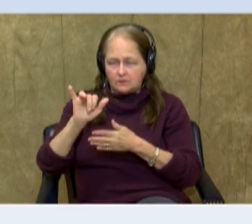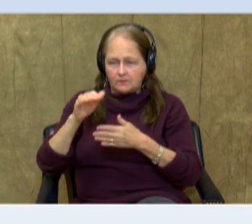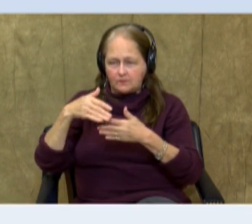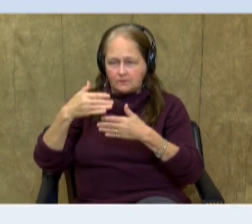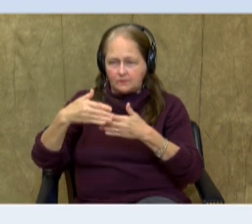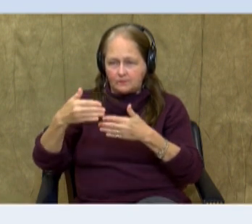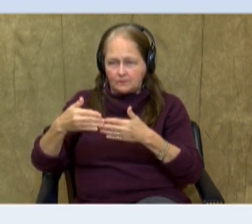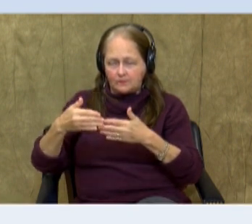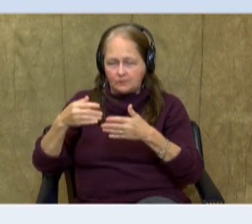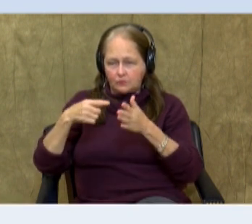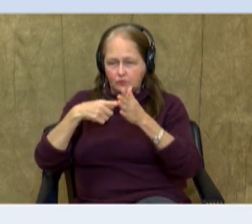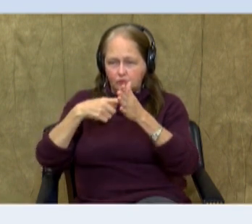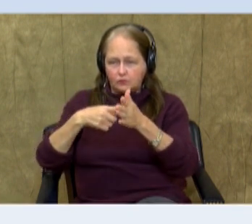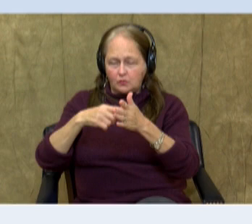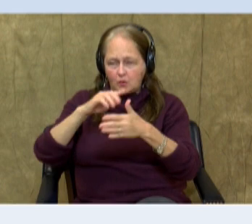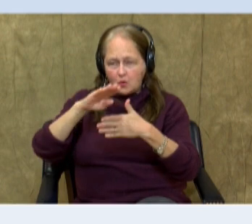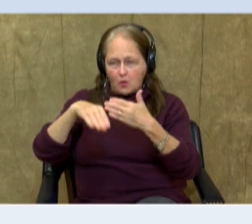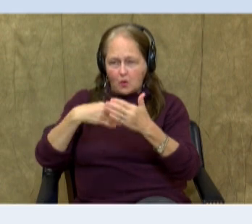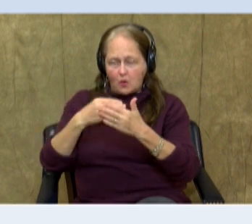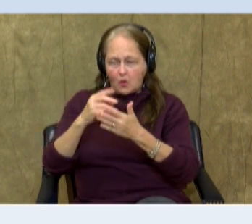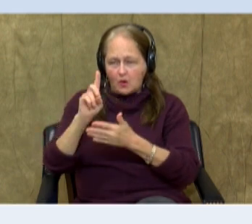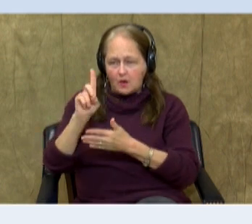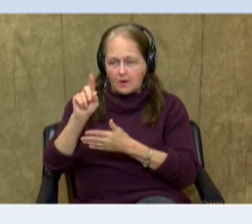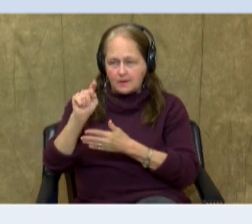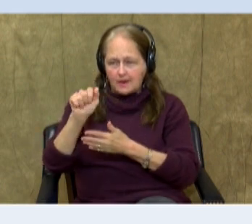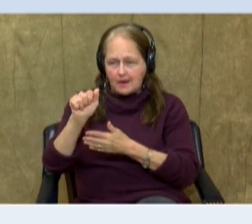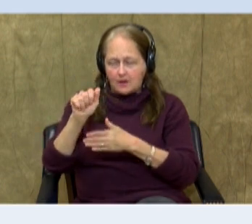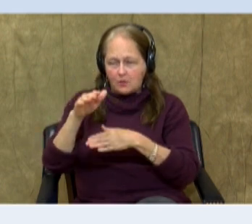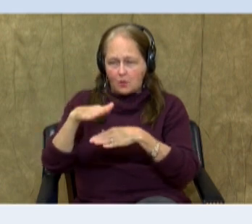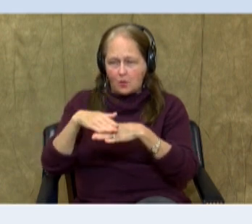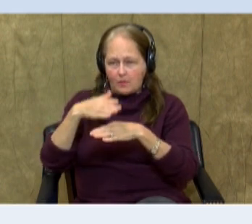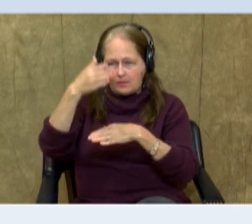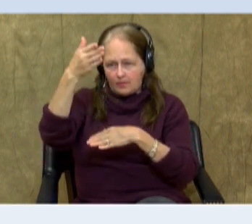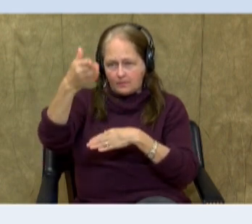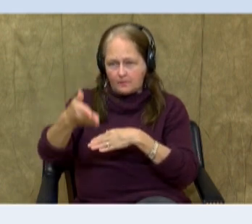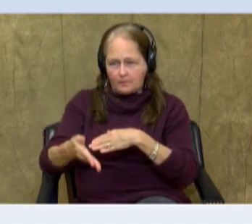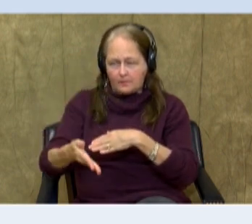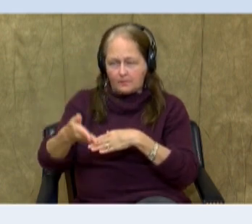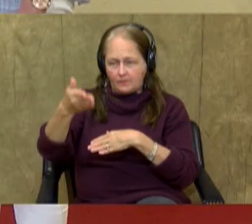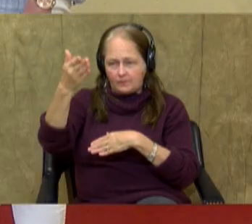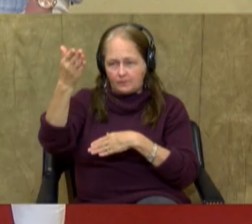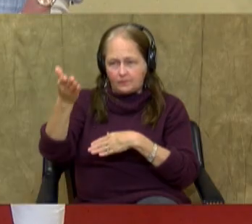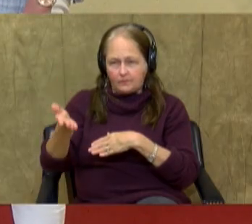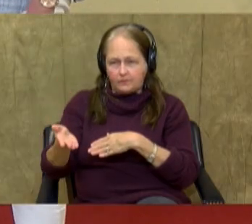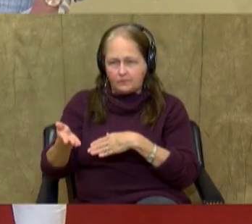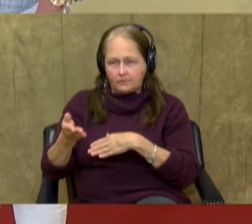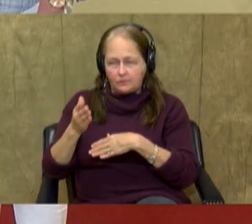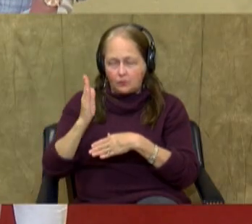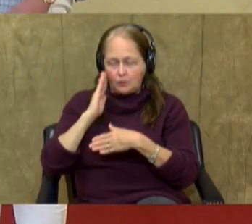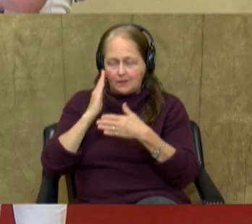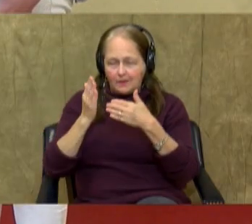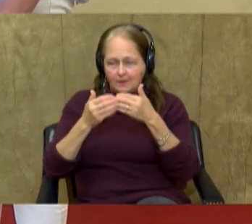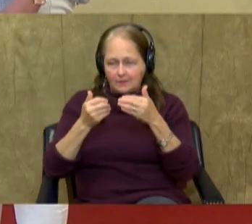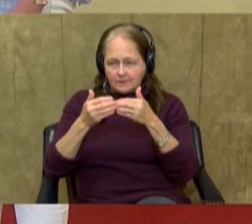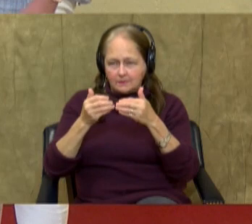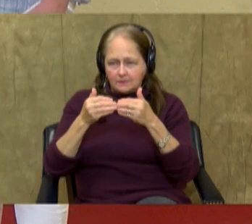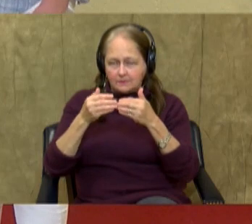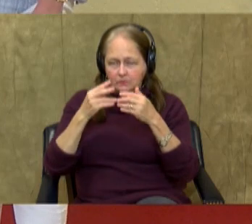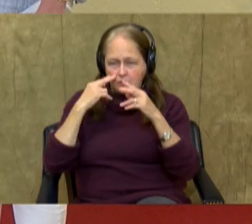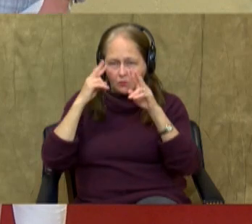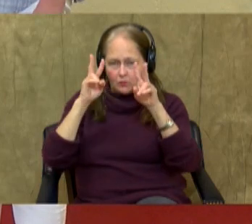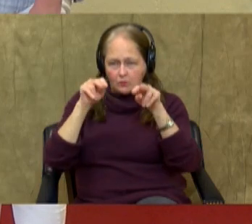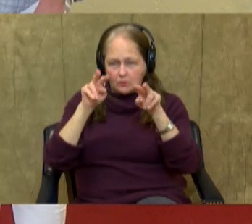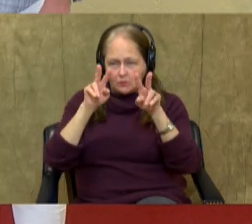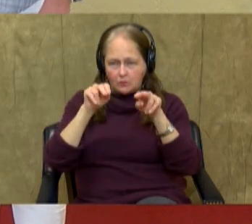us all of our data on a table, frequency table. We can easily look. You